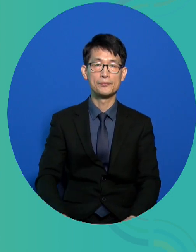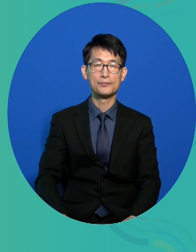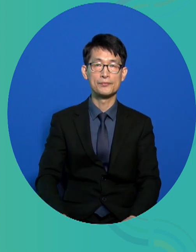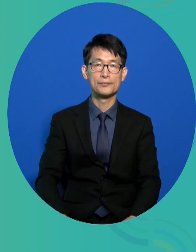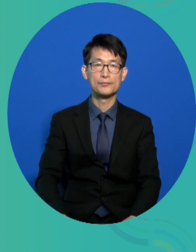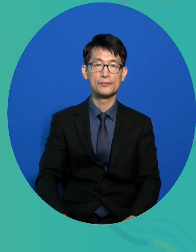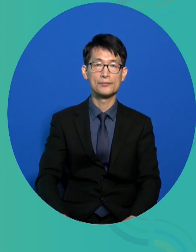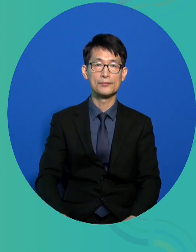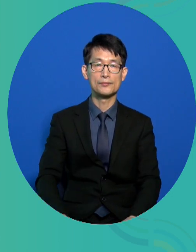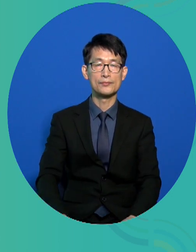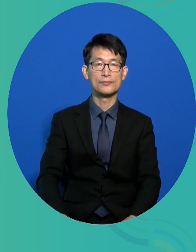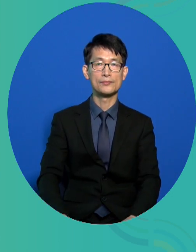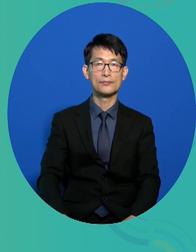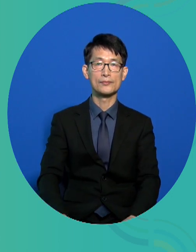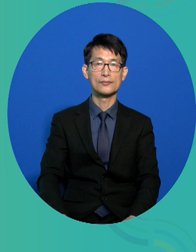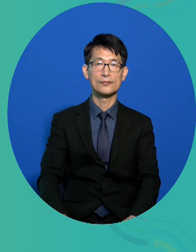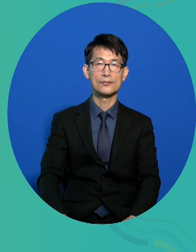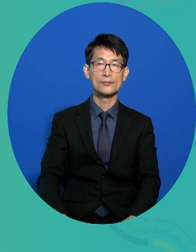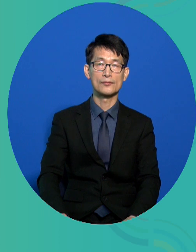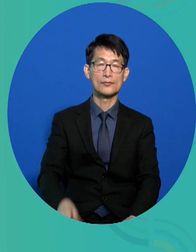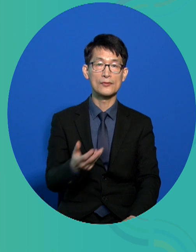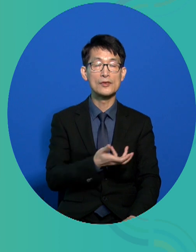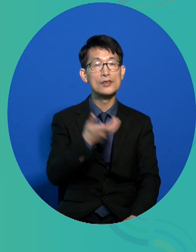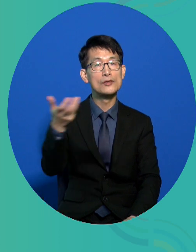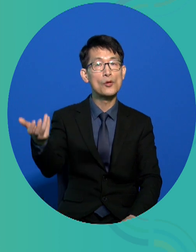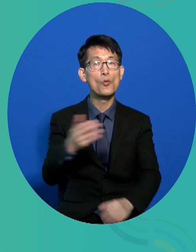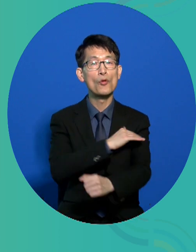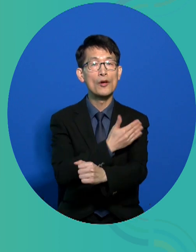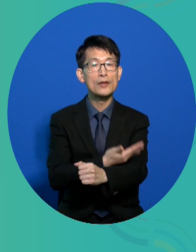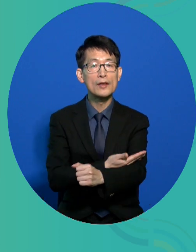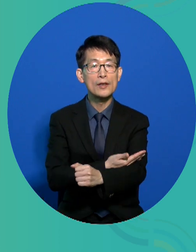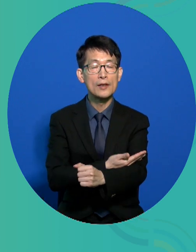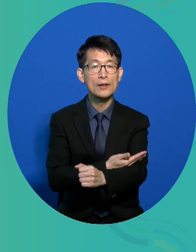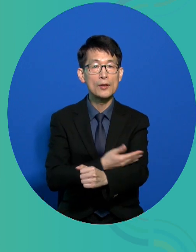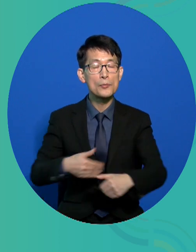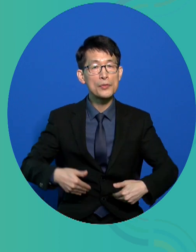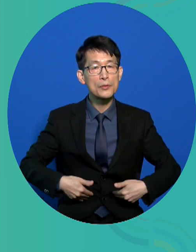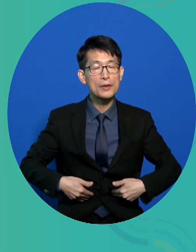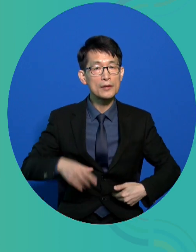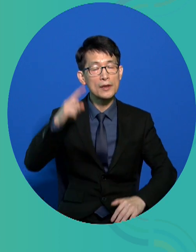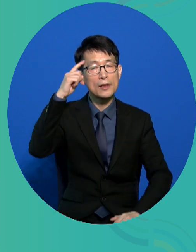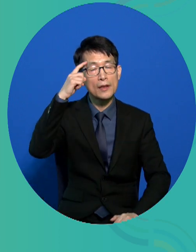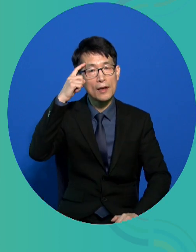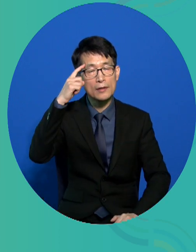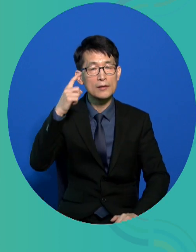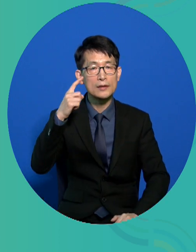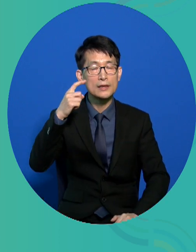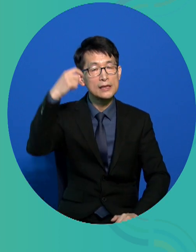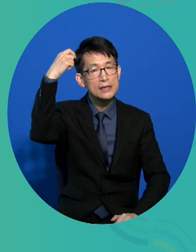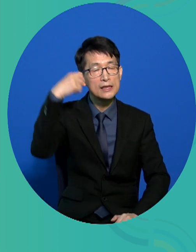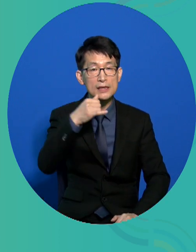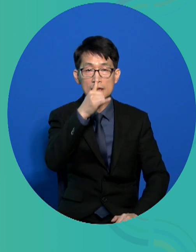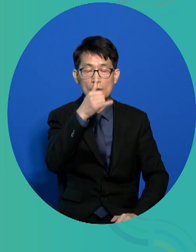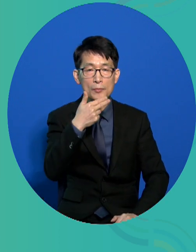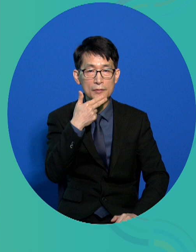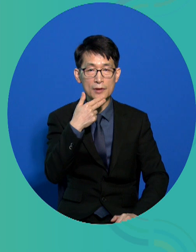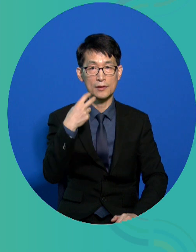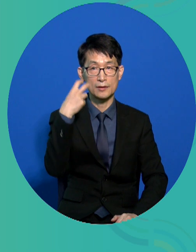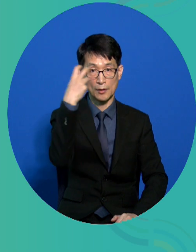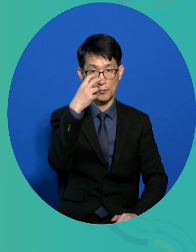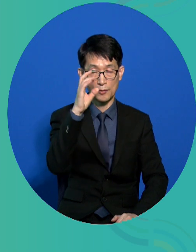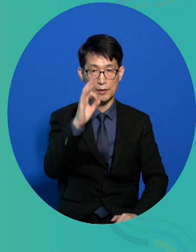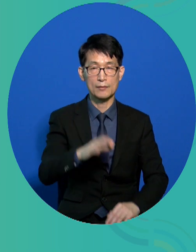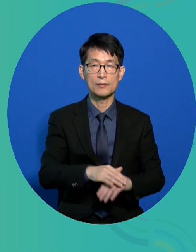local government, the two showed very different results. So if you look at the level of awareness, for